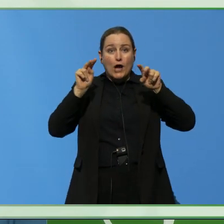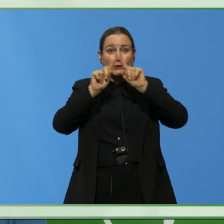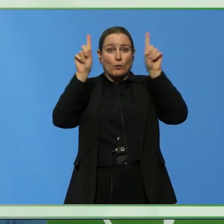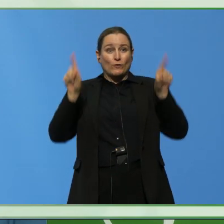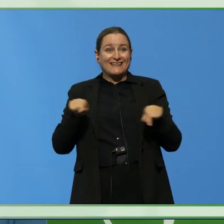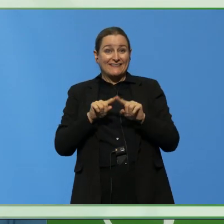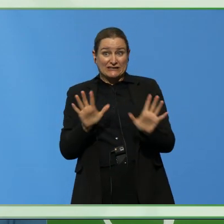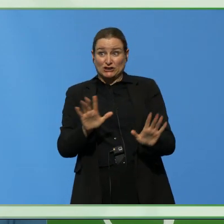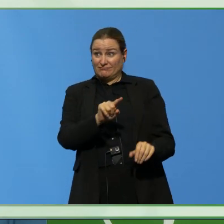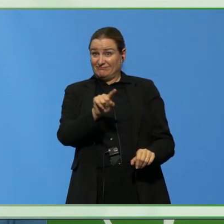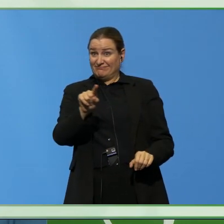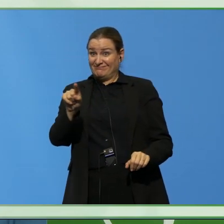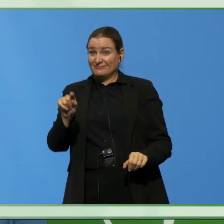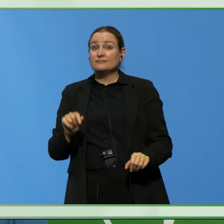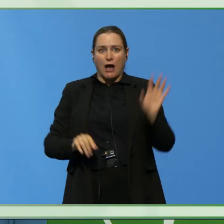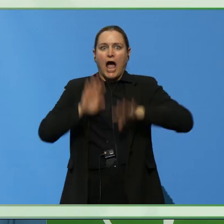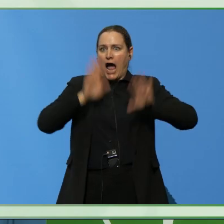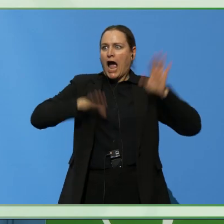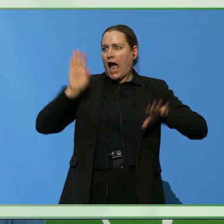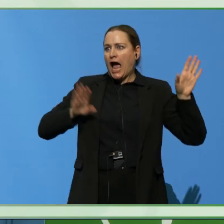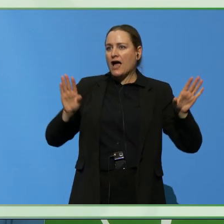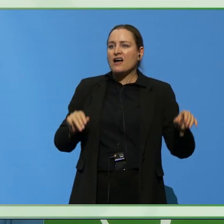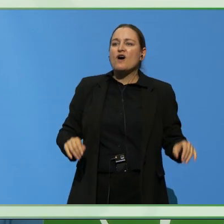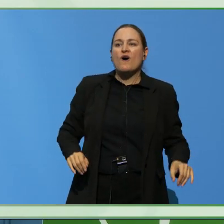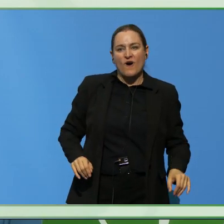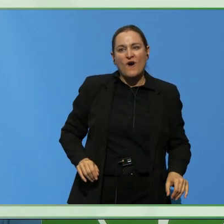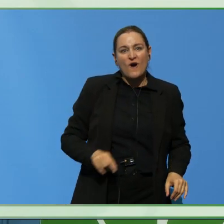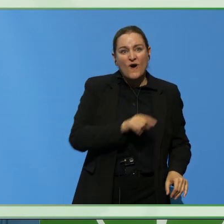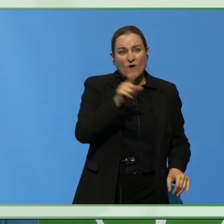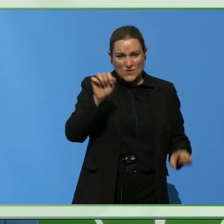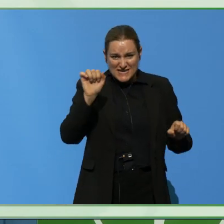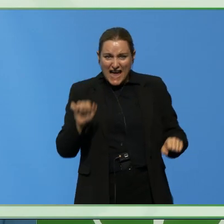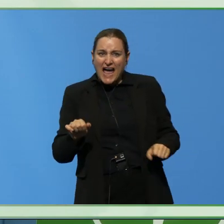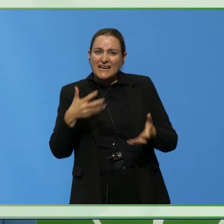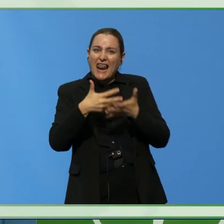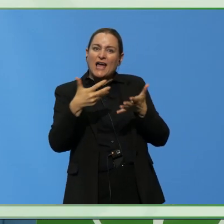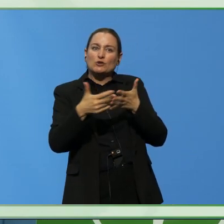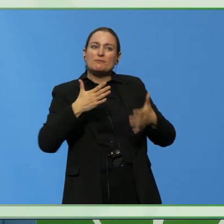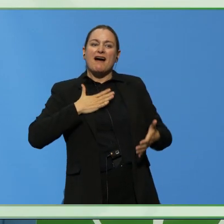So this room is full of Swahili speakers because you know Hakuna Matata.